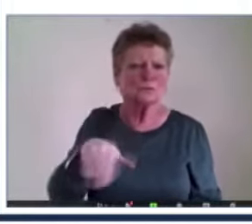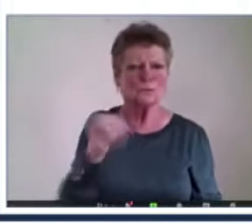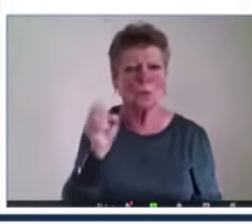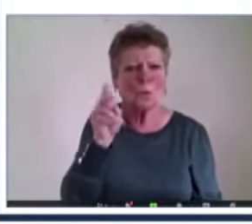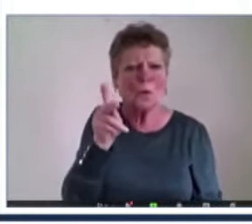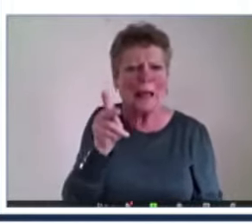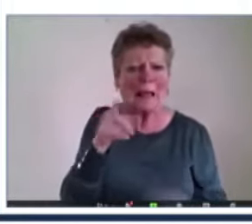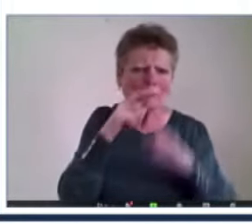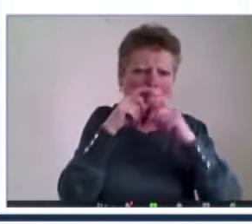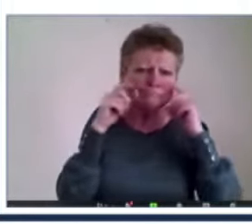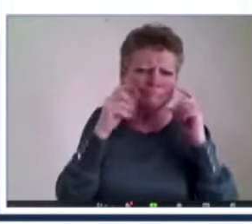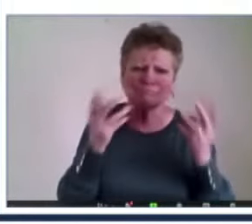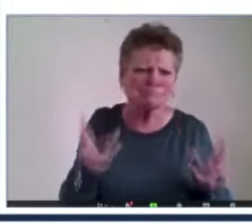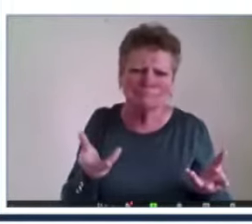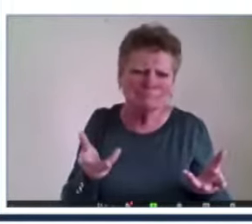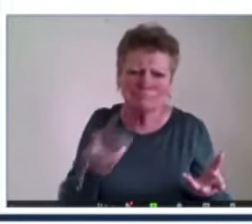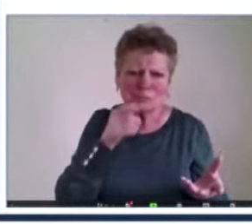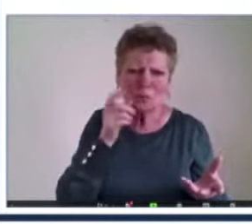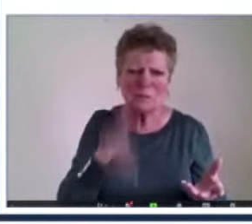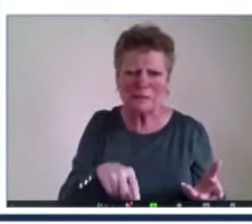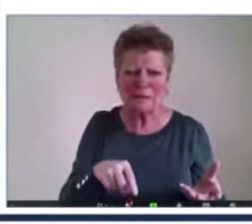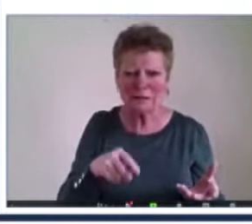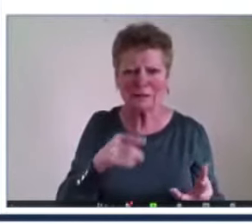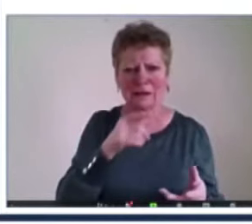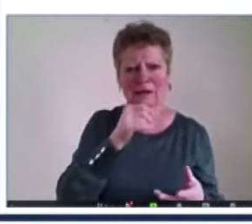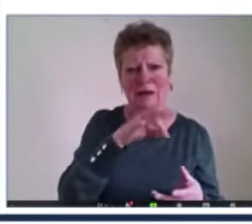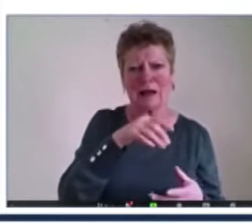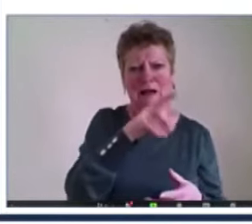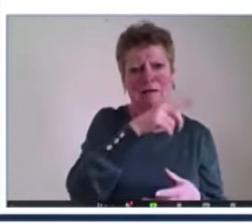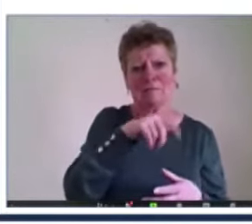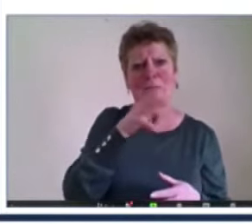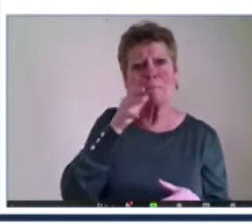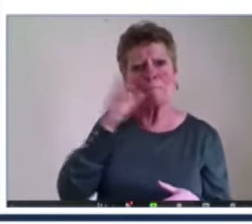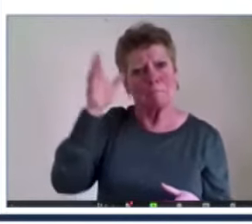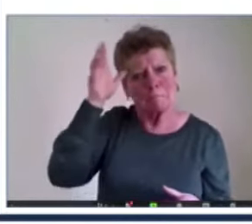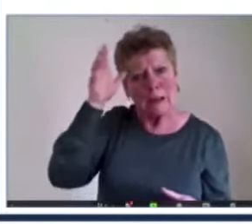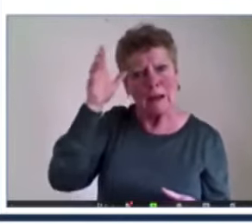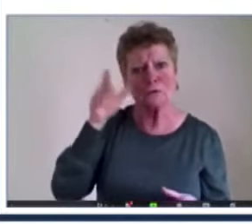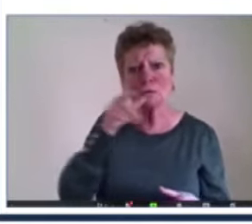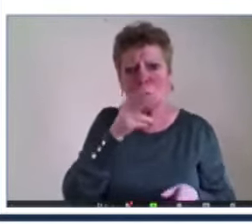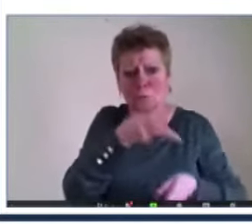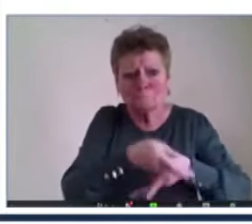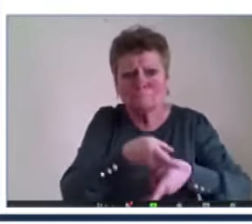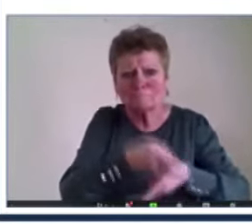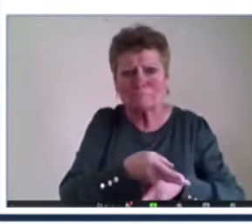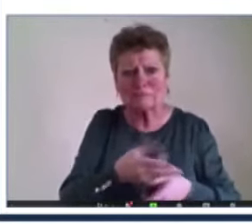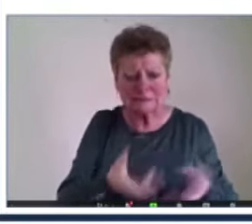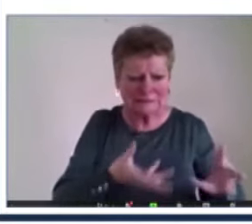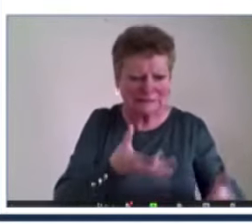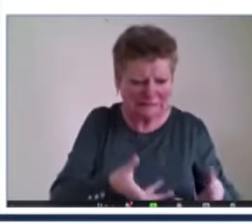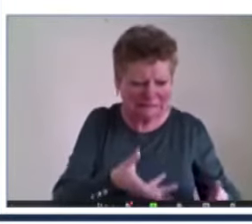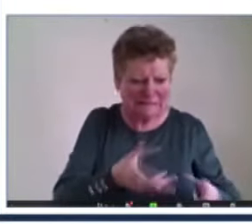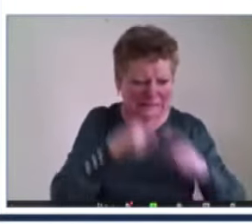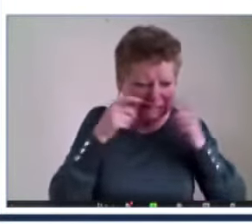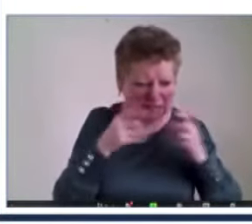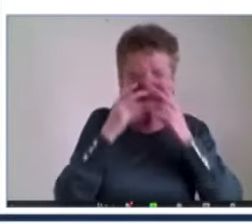to not wear a mask if their parent or caregiver is having challenges of getting to wear a